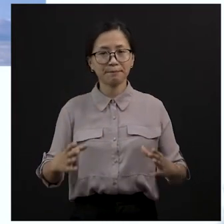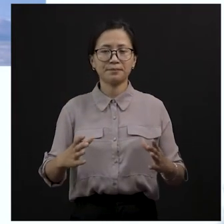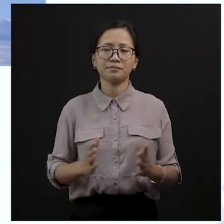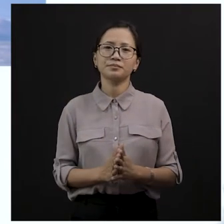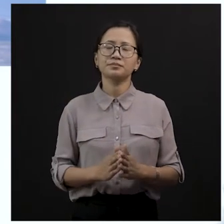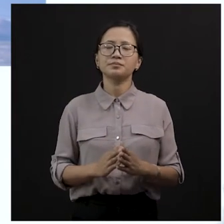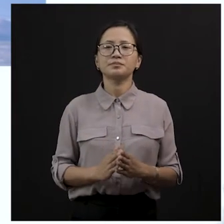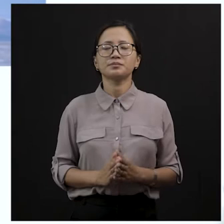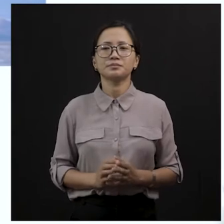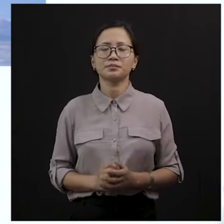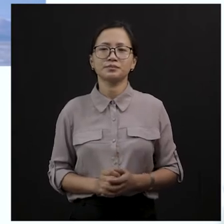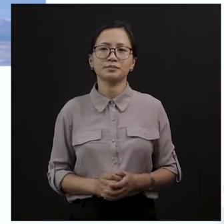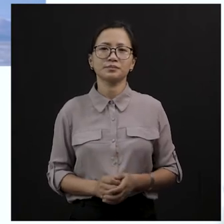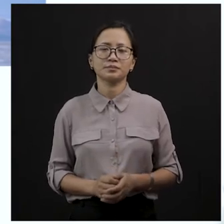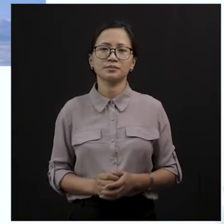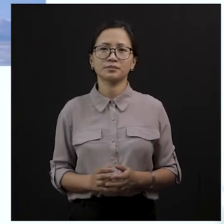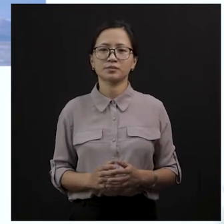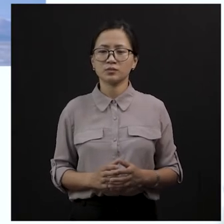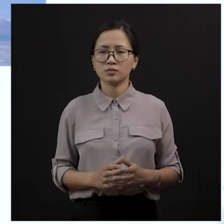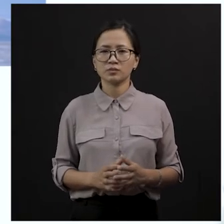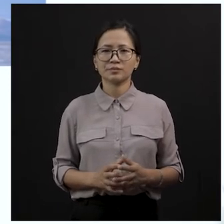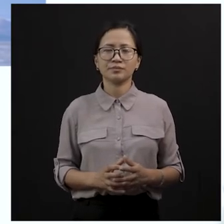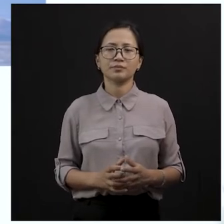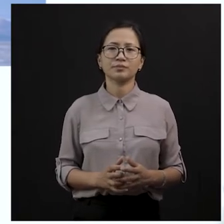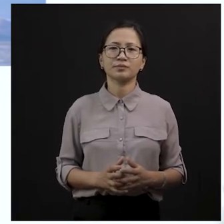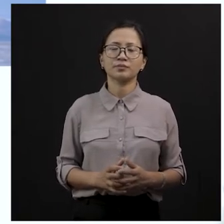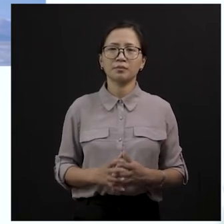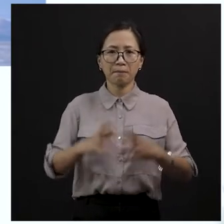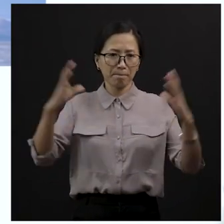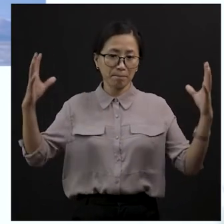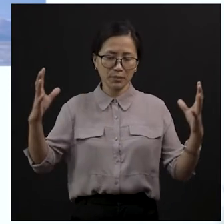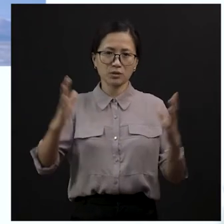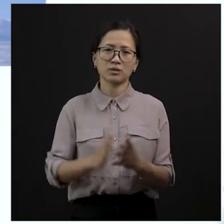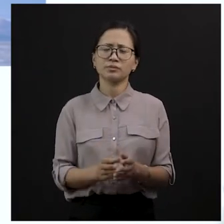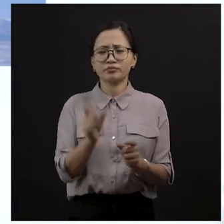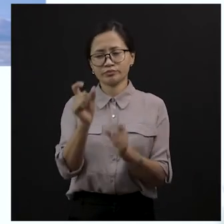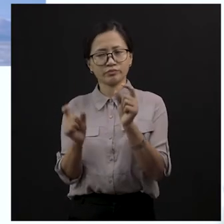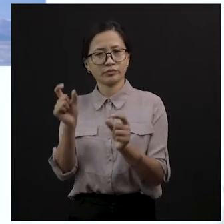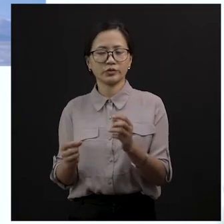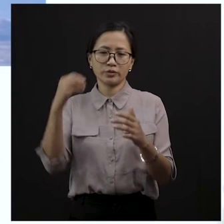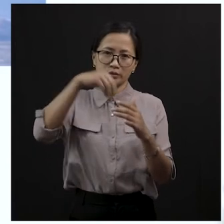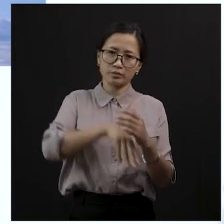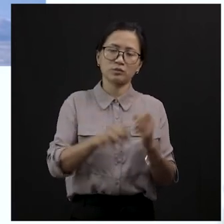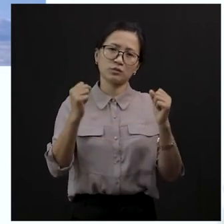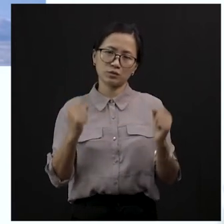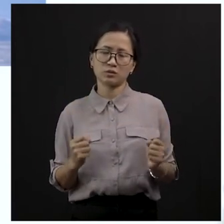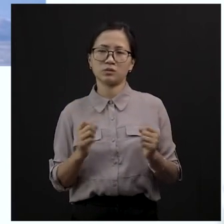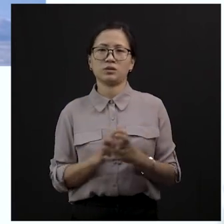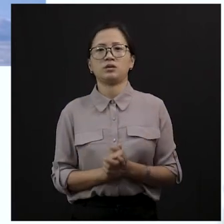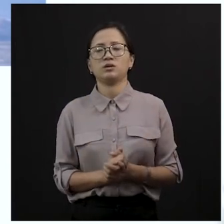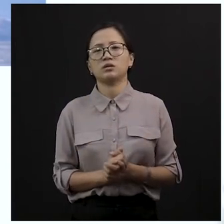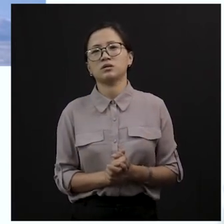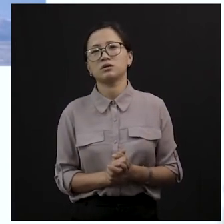kind of a basket that a basket so big that people can also enter it, okay? They build a